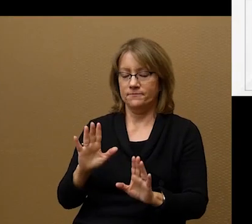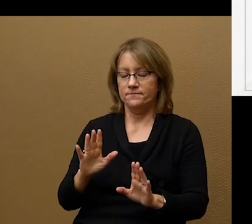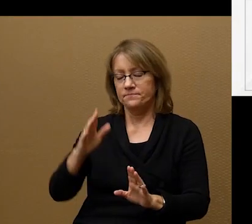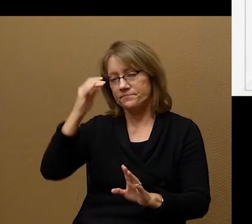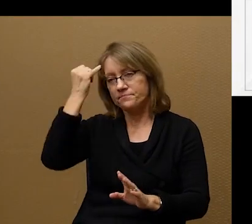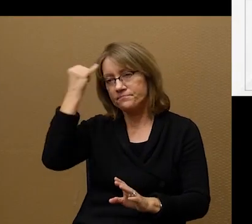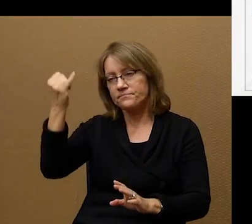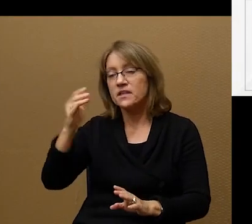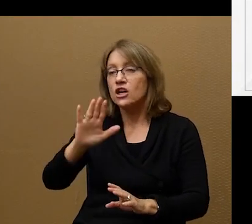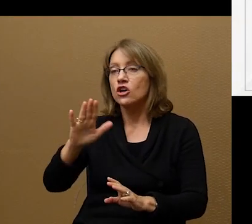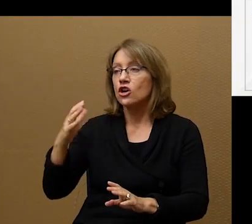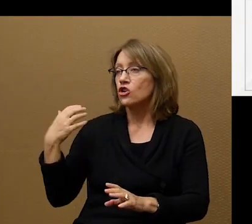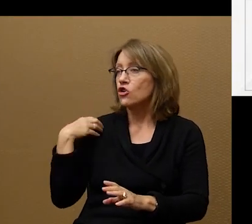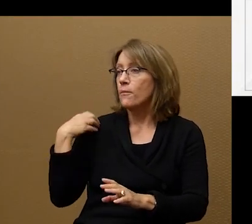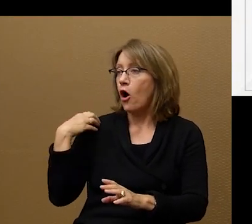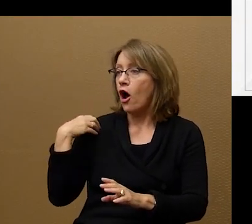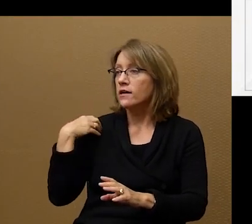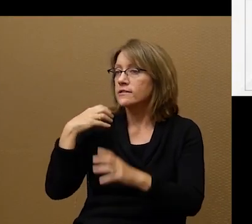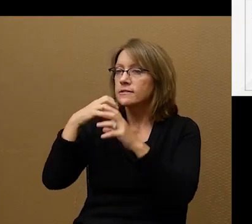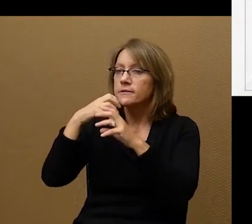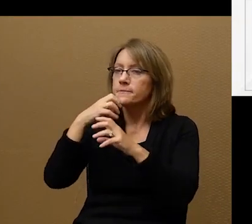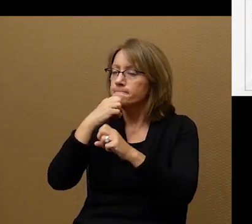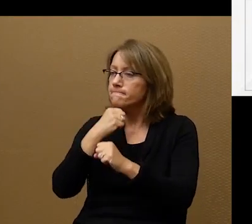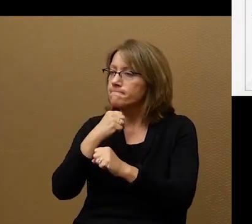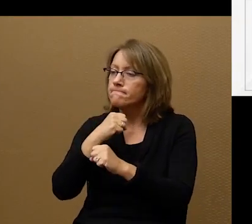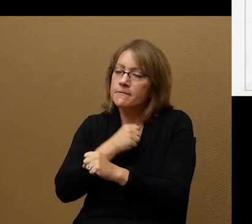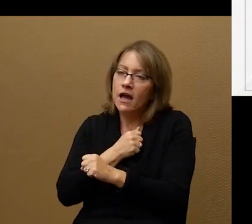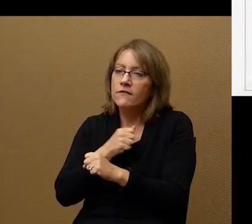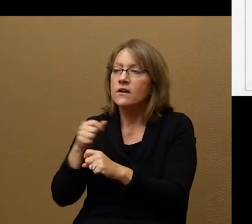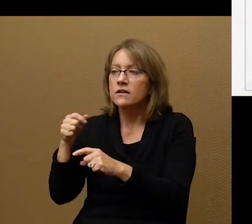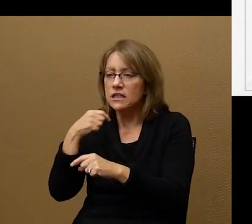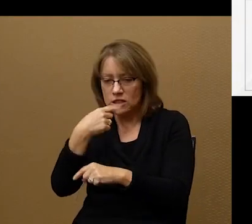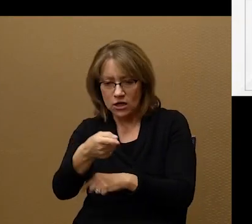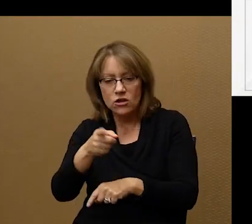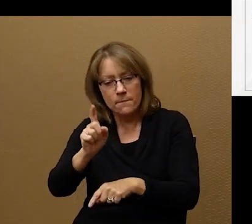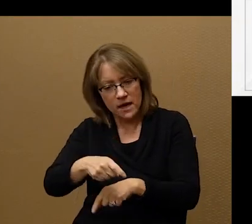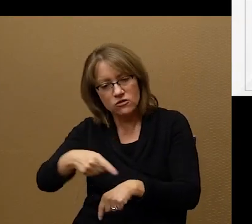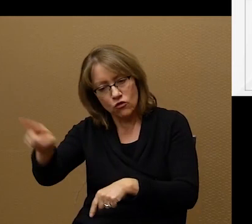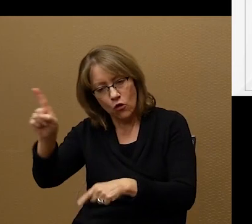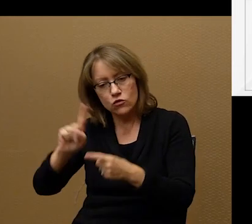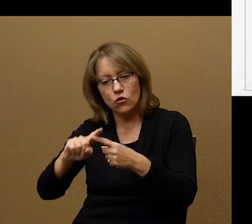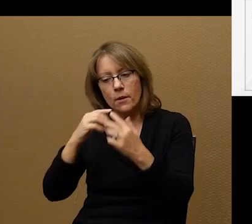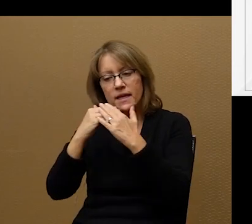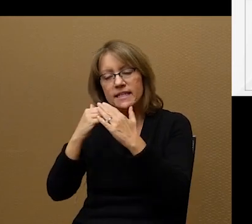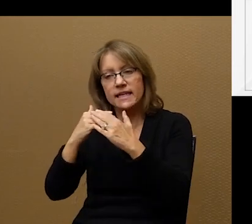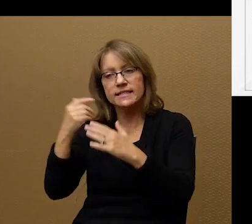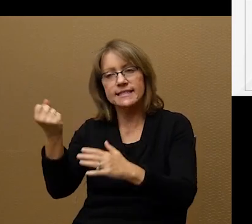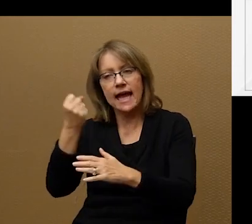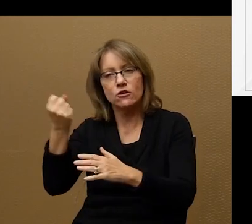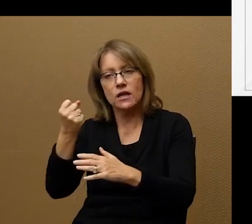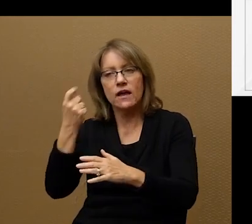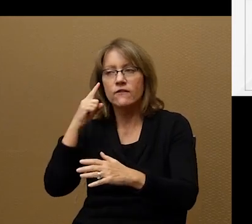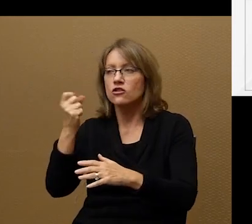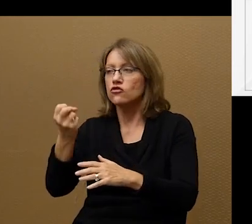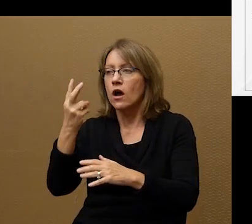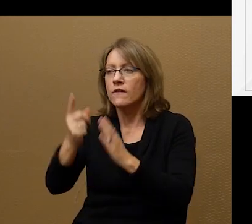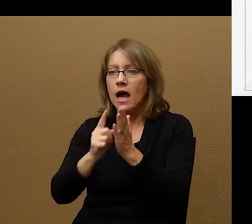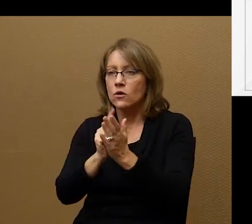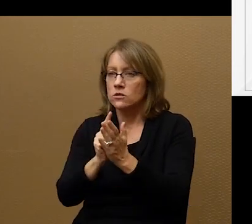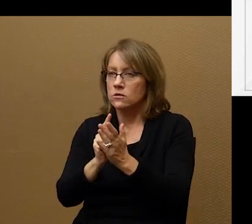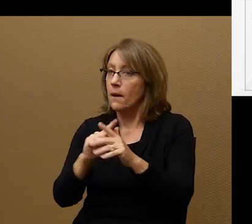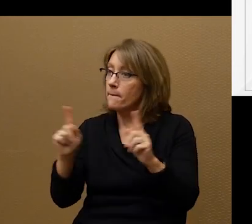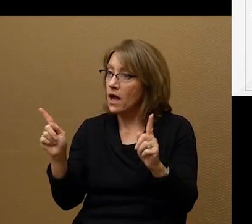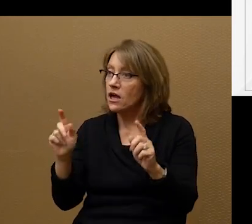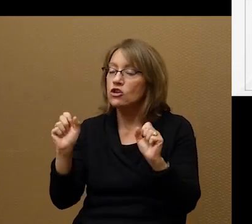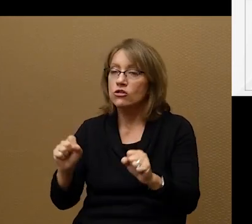has told you that you have to go to a picnic on Saturday for 12 hours. but you get to choose